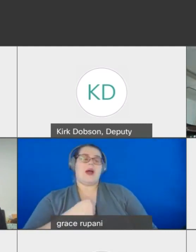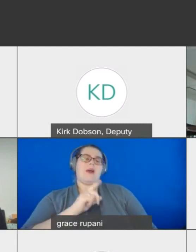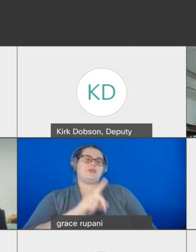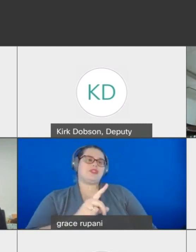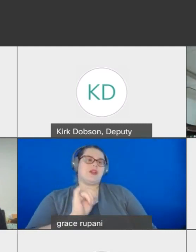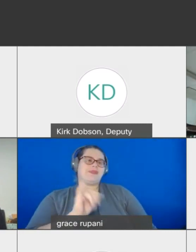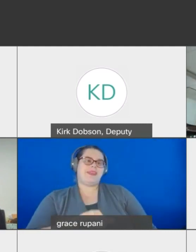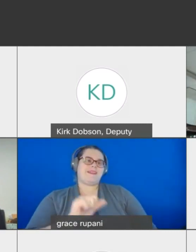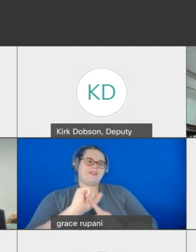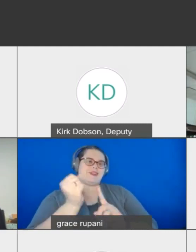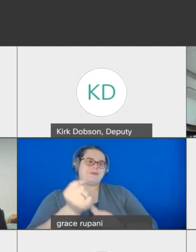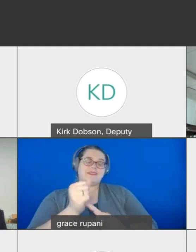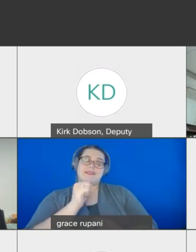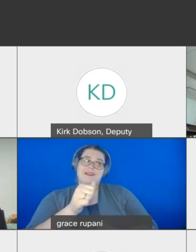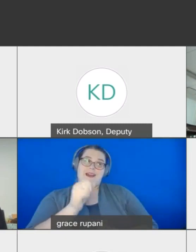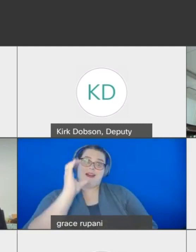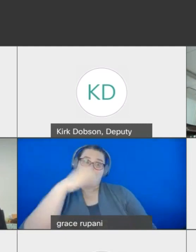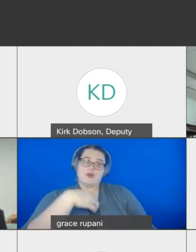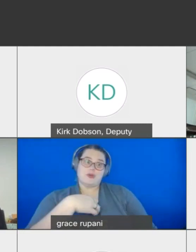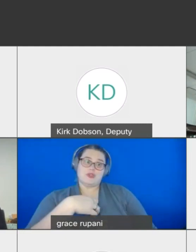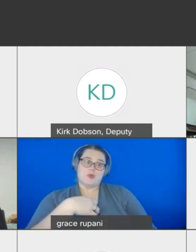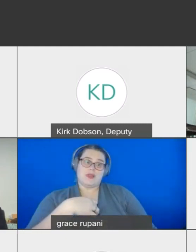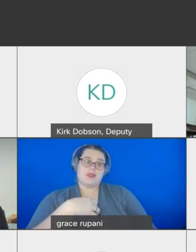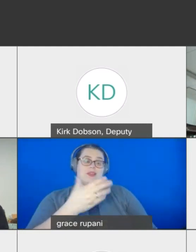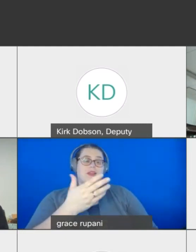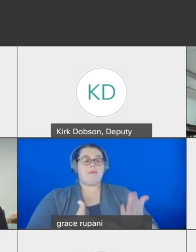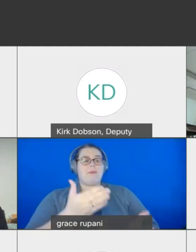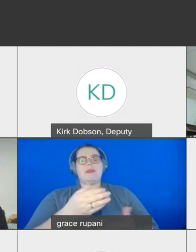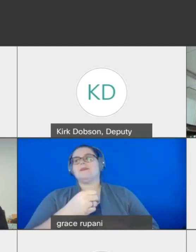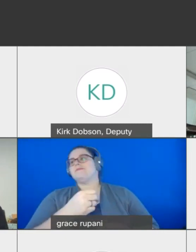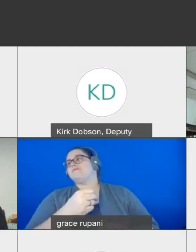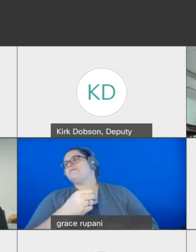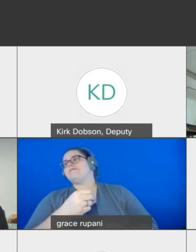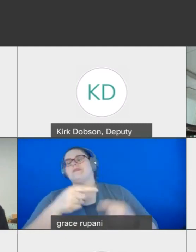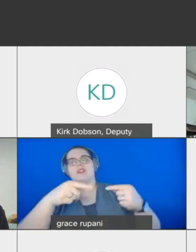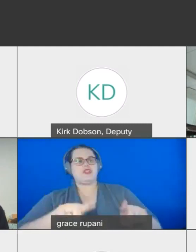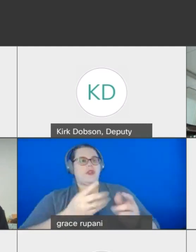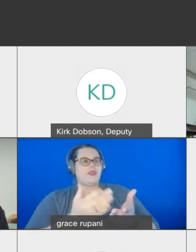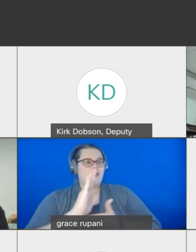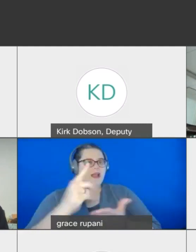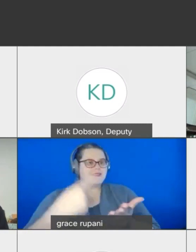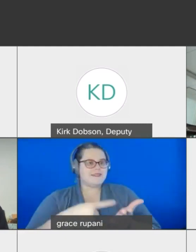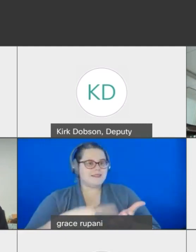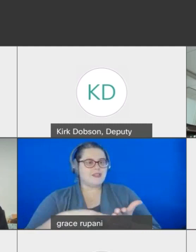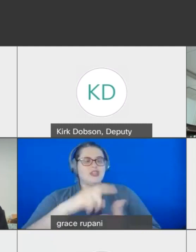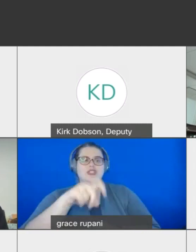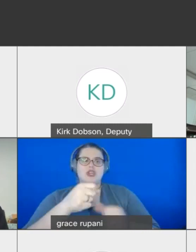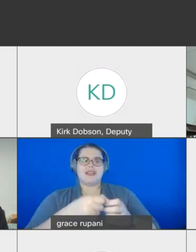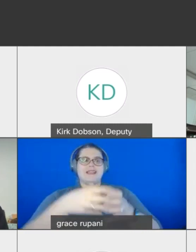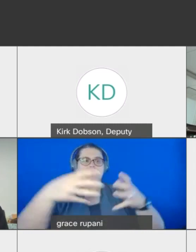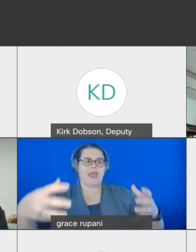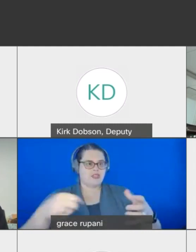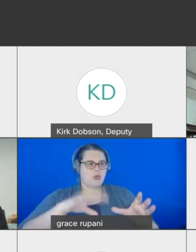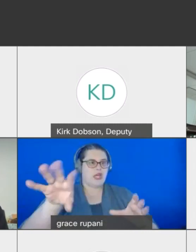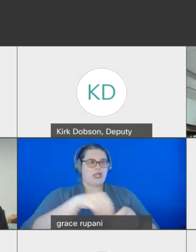where a person is, and maybe our rights discussion should expand to include these kinds of